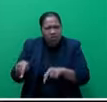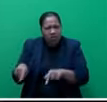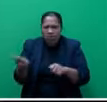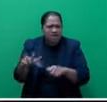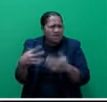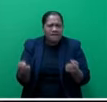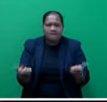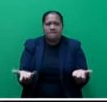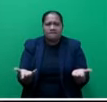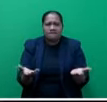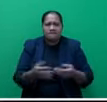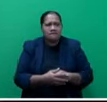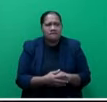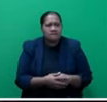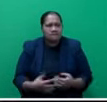Okay?